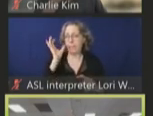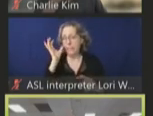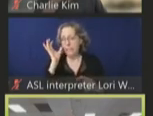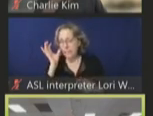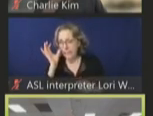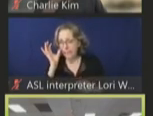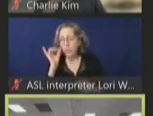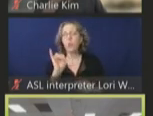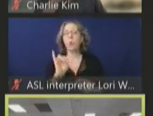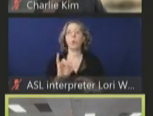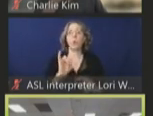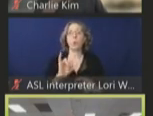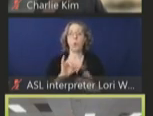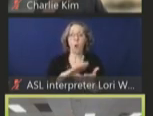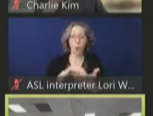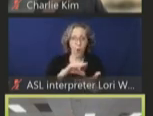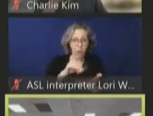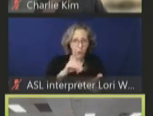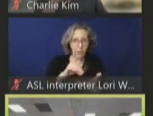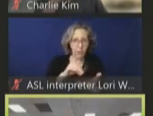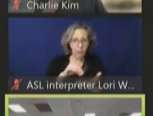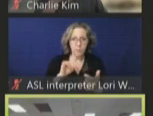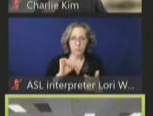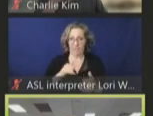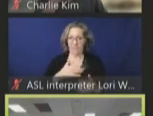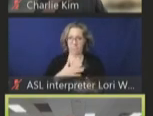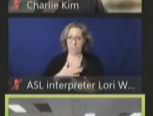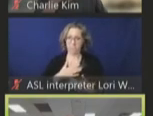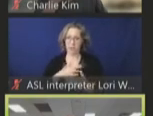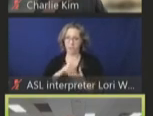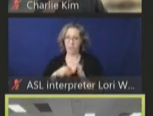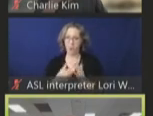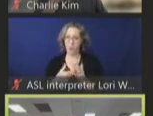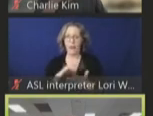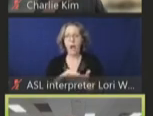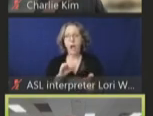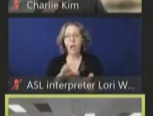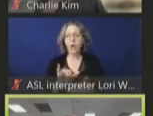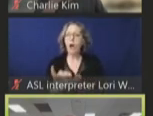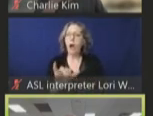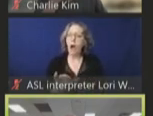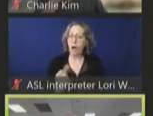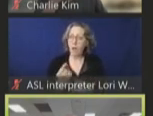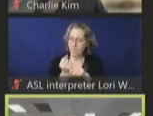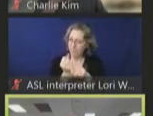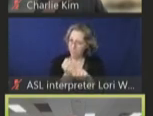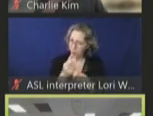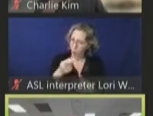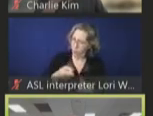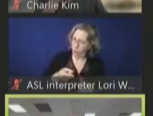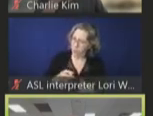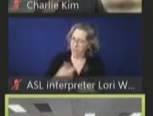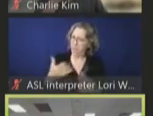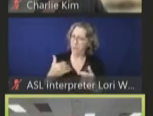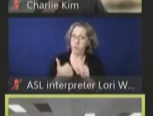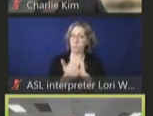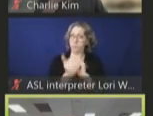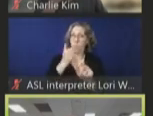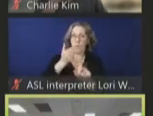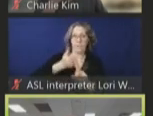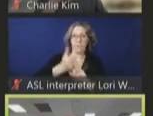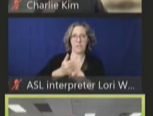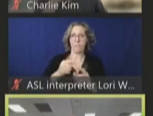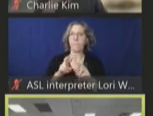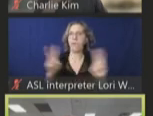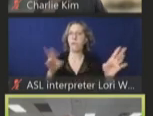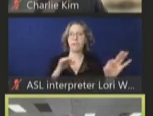things that came up very early on is that baseball is a very descriptive sport, and therefore there are a number of folks who